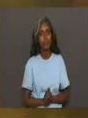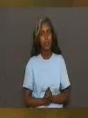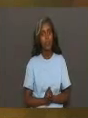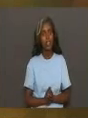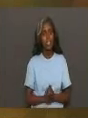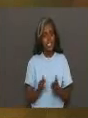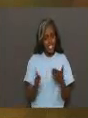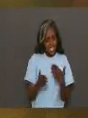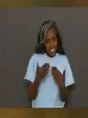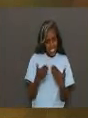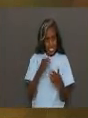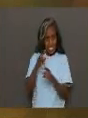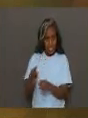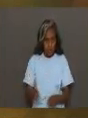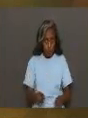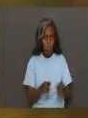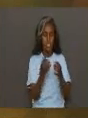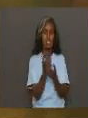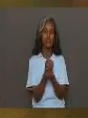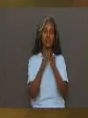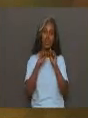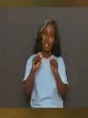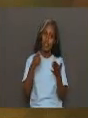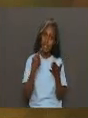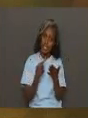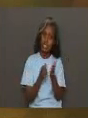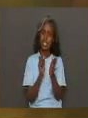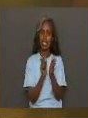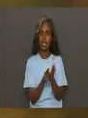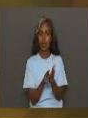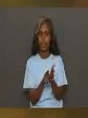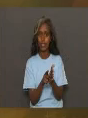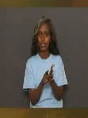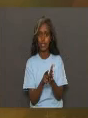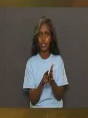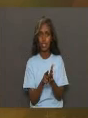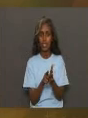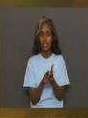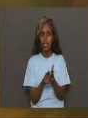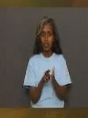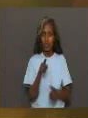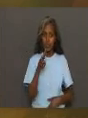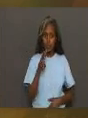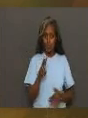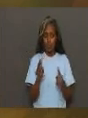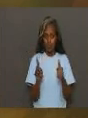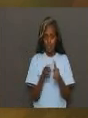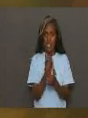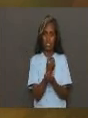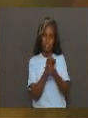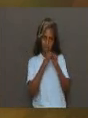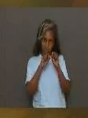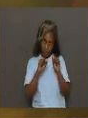The easiest way to solve this example is to first